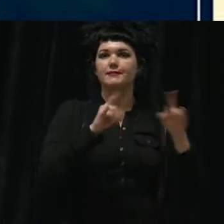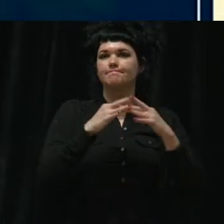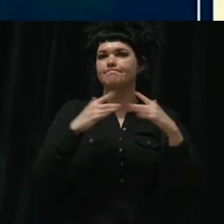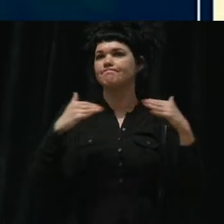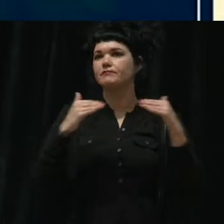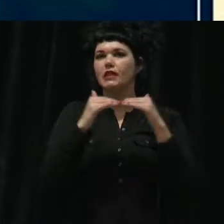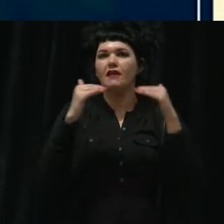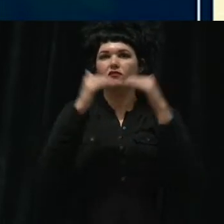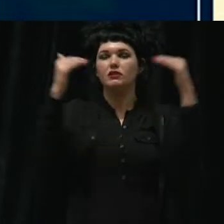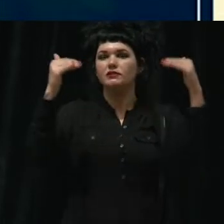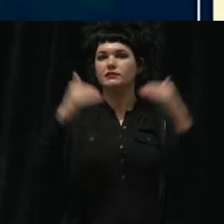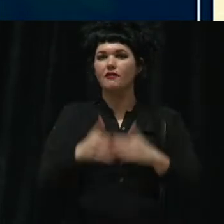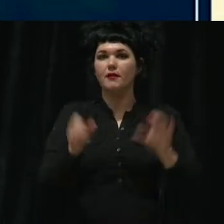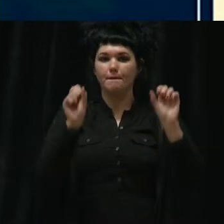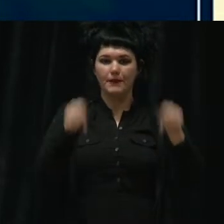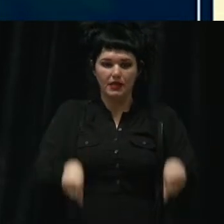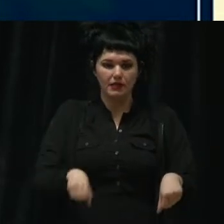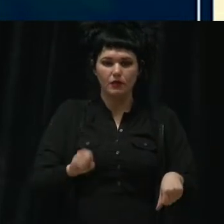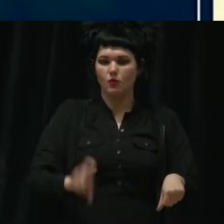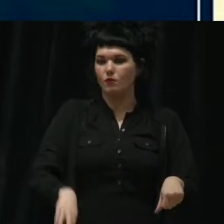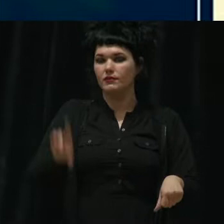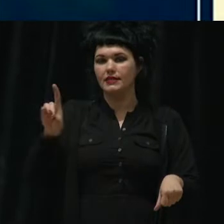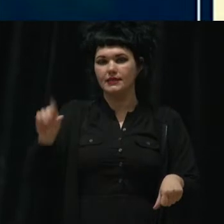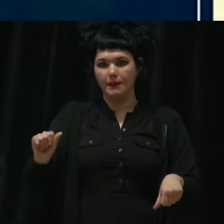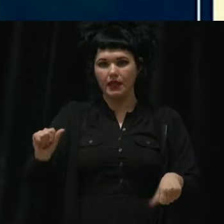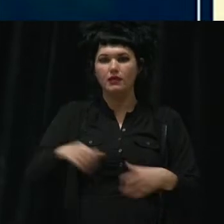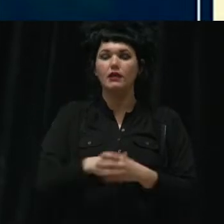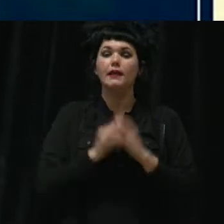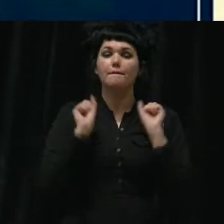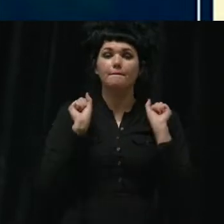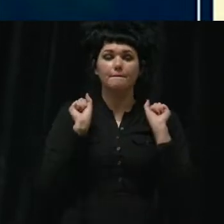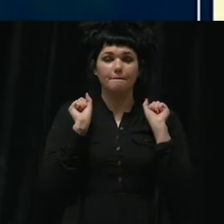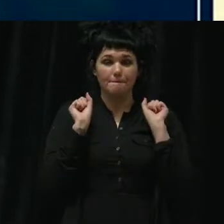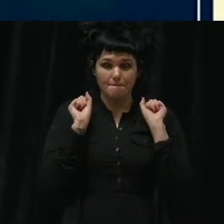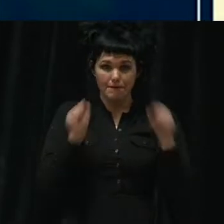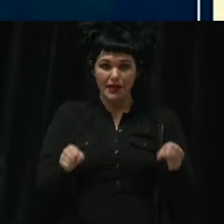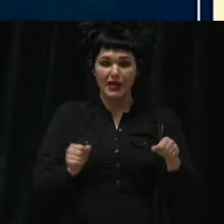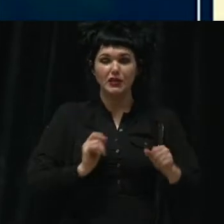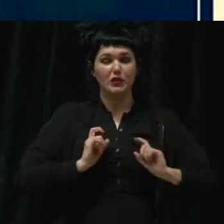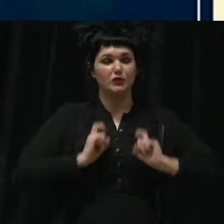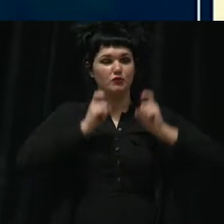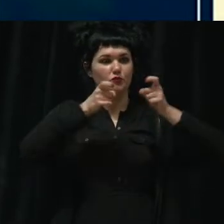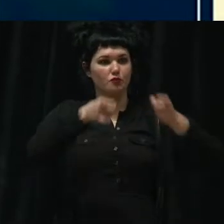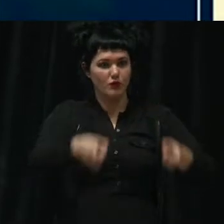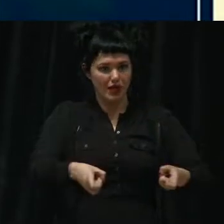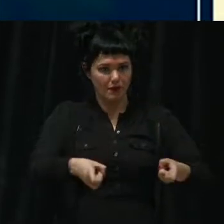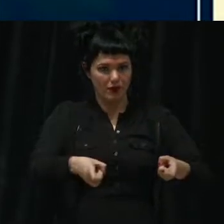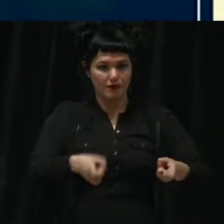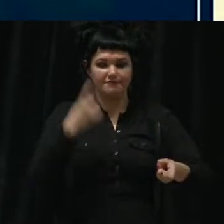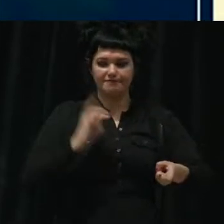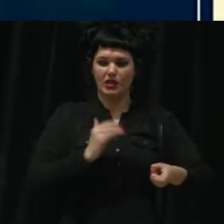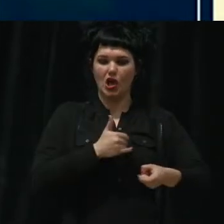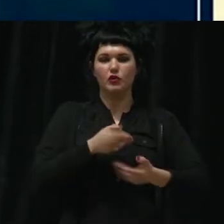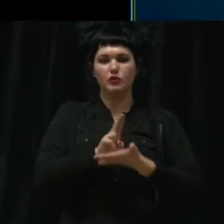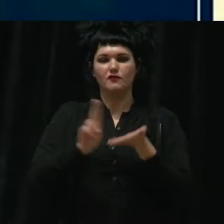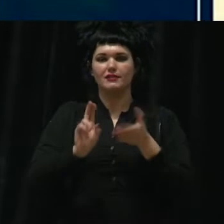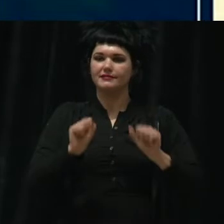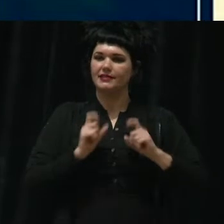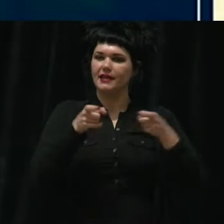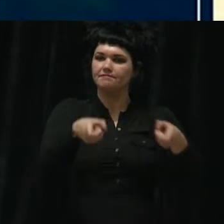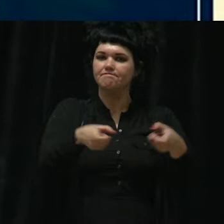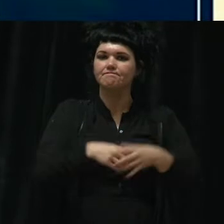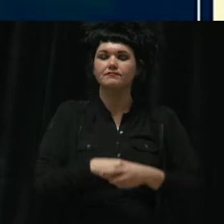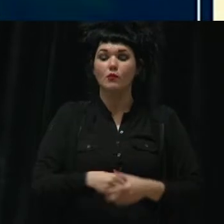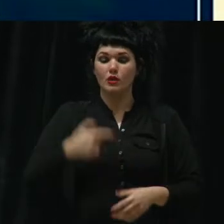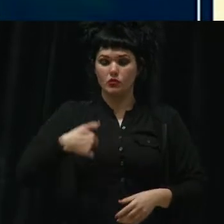of ability and disability, be able to contribute to the university so that we